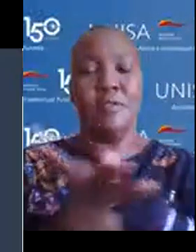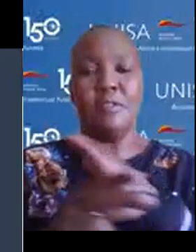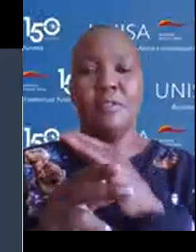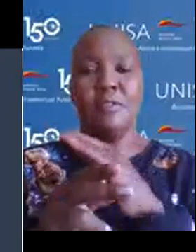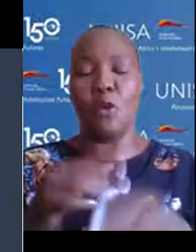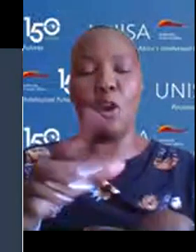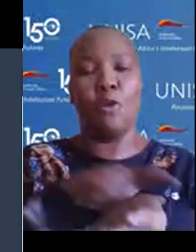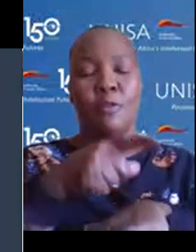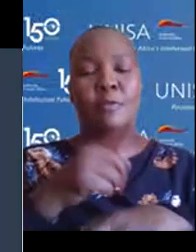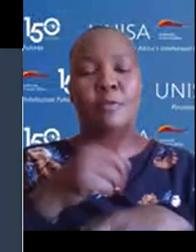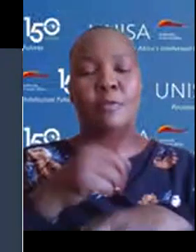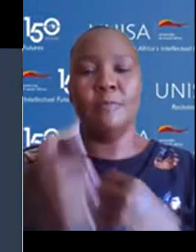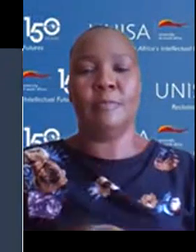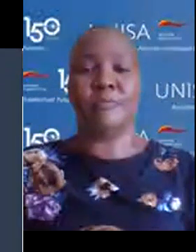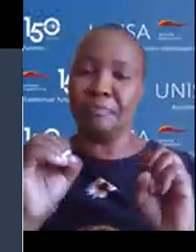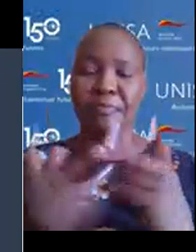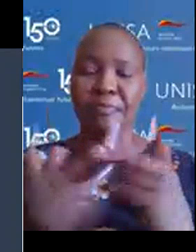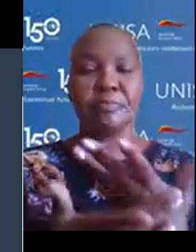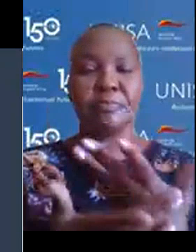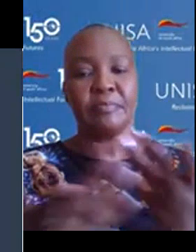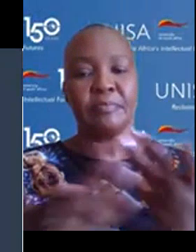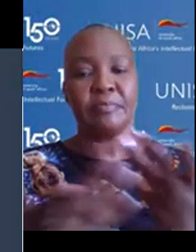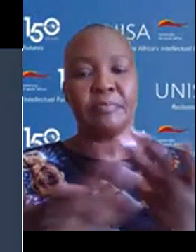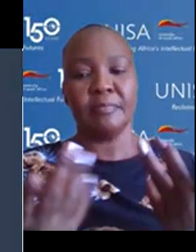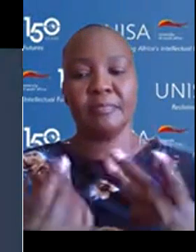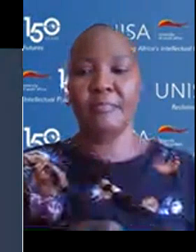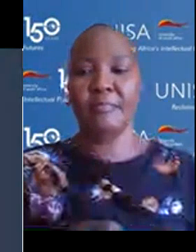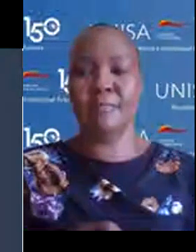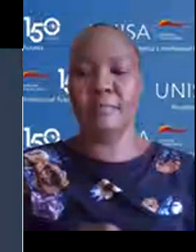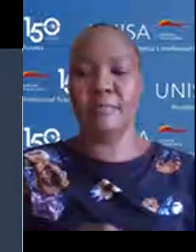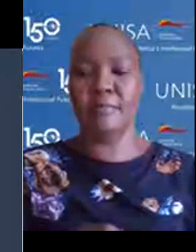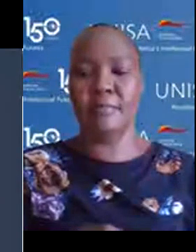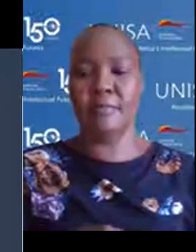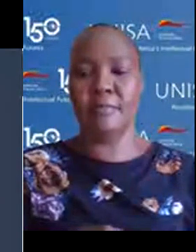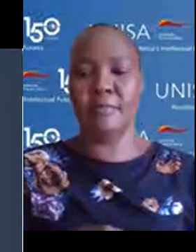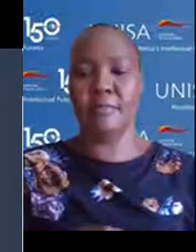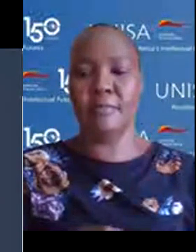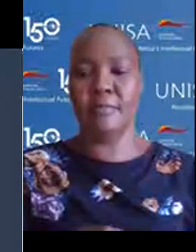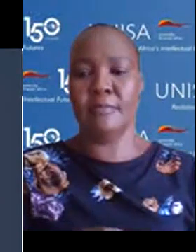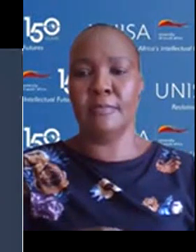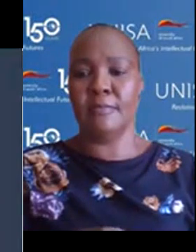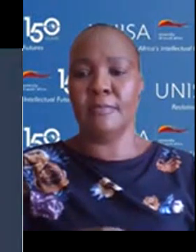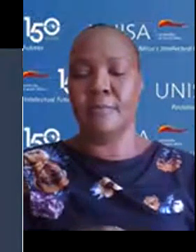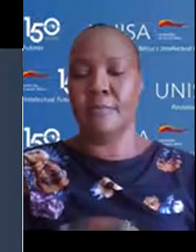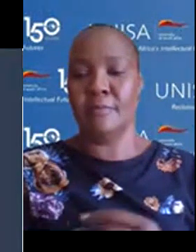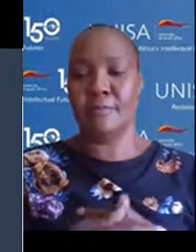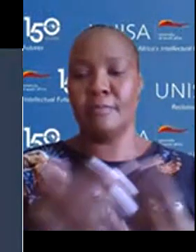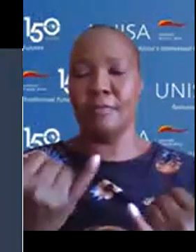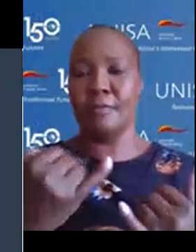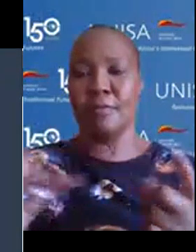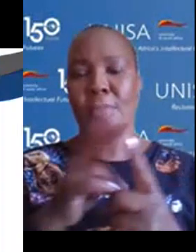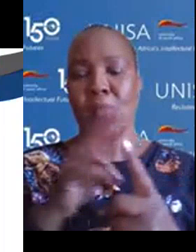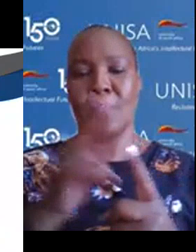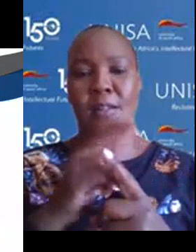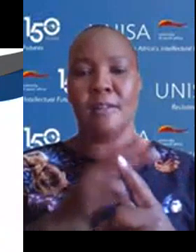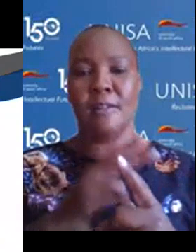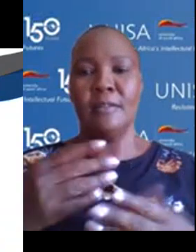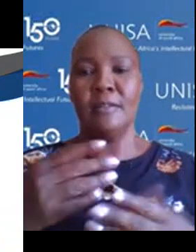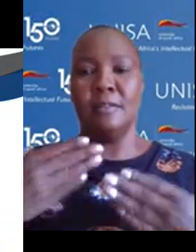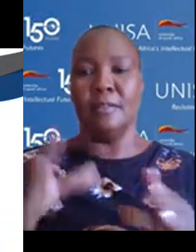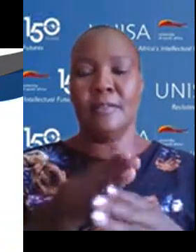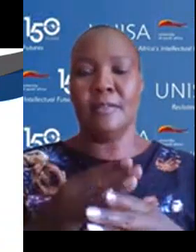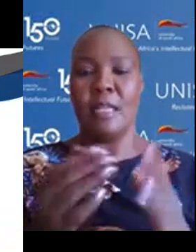long. Okay. All right, students, so as we are starting this journey today, we are going to look at digital literacy. Now, we are going to